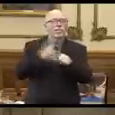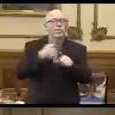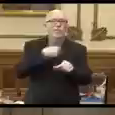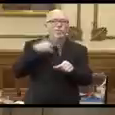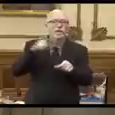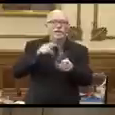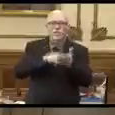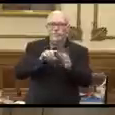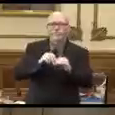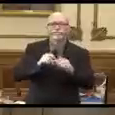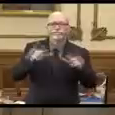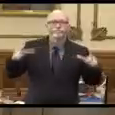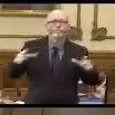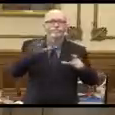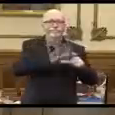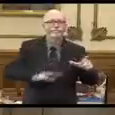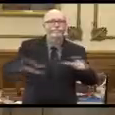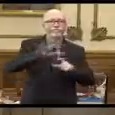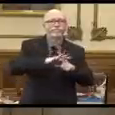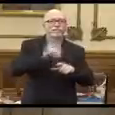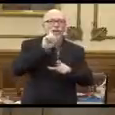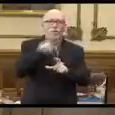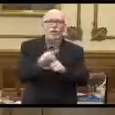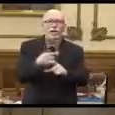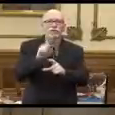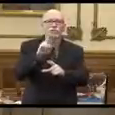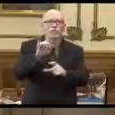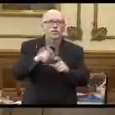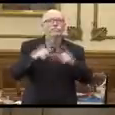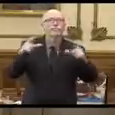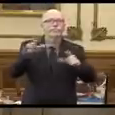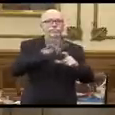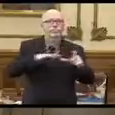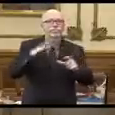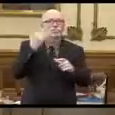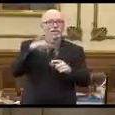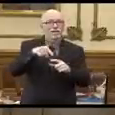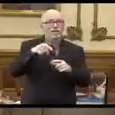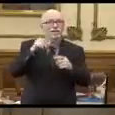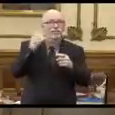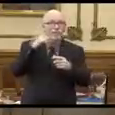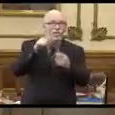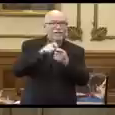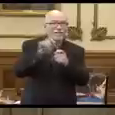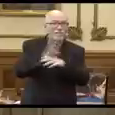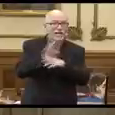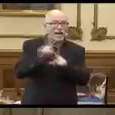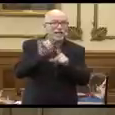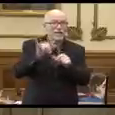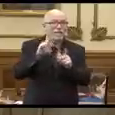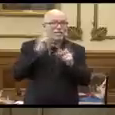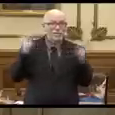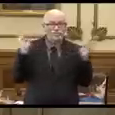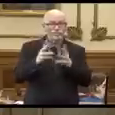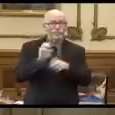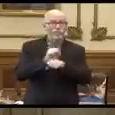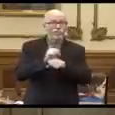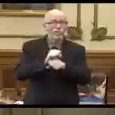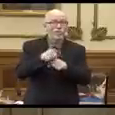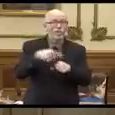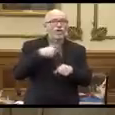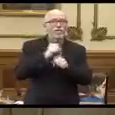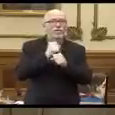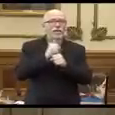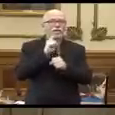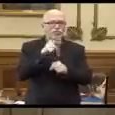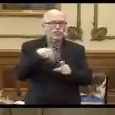look at all the counties surrounding that. When that is localized to a particular business like that, oftentimes just making sure that